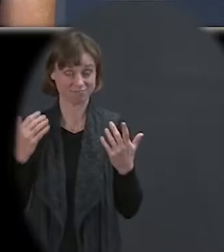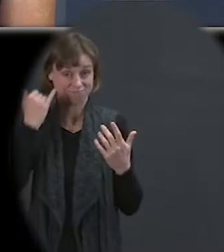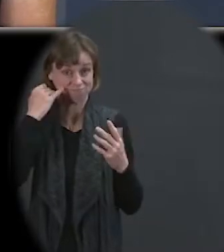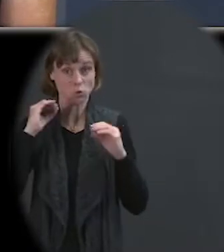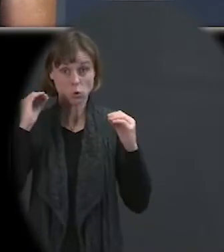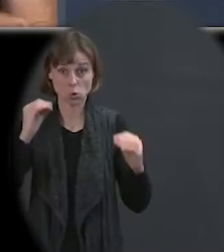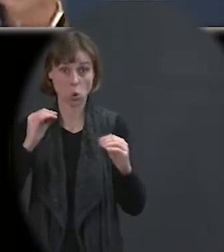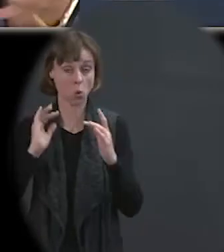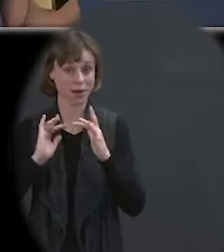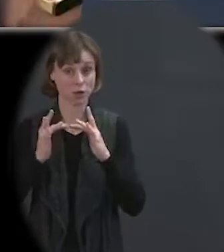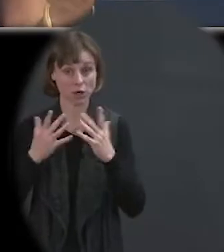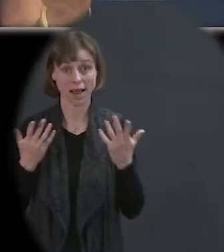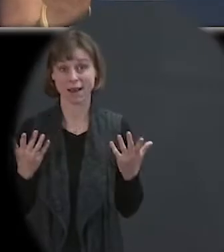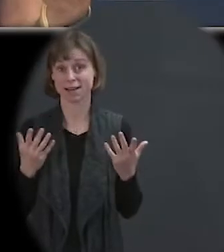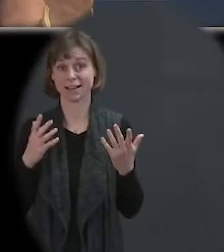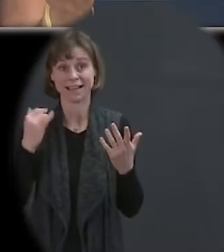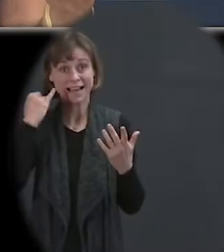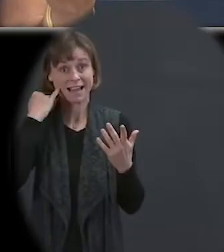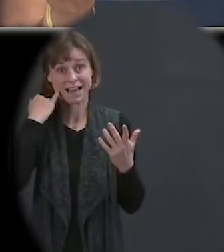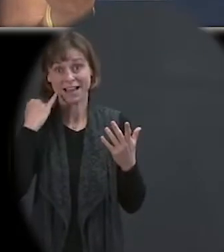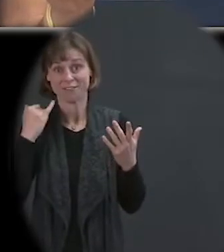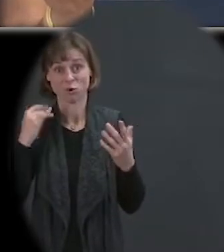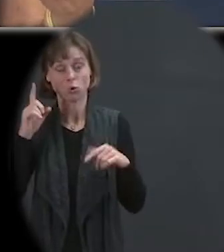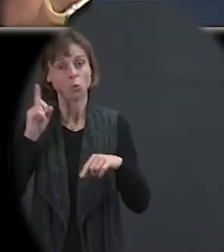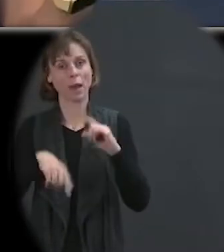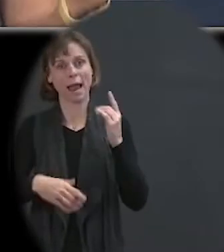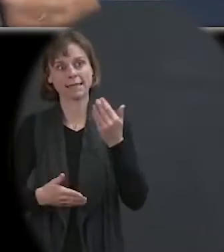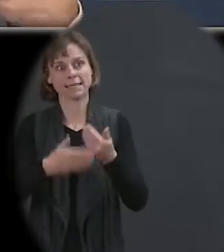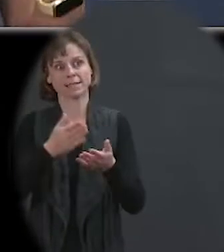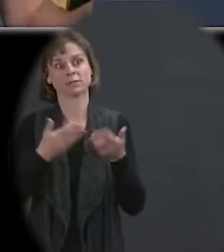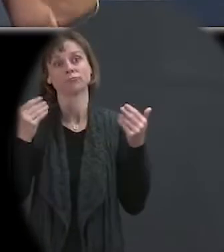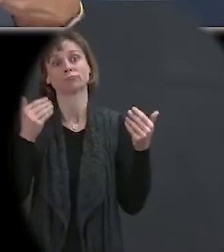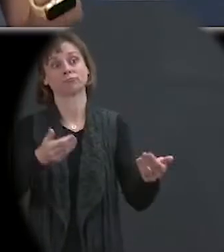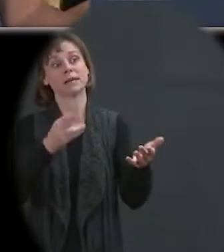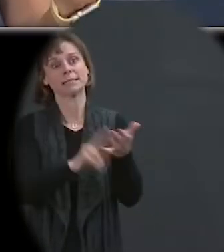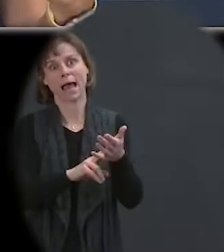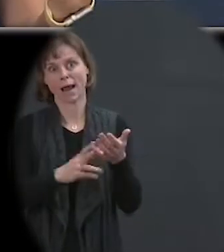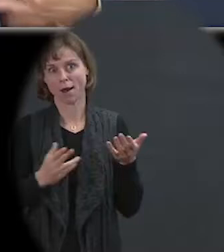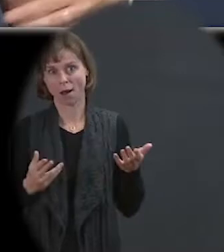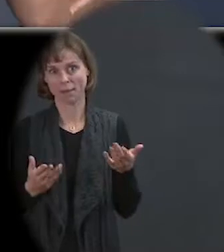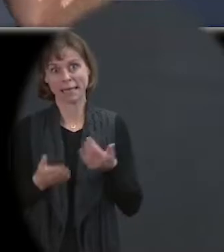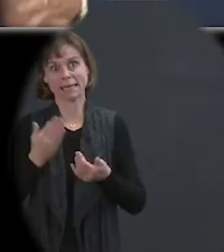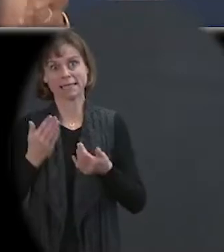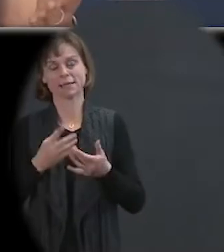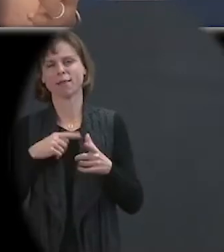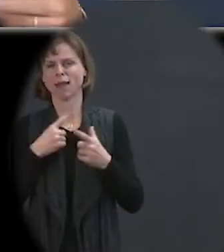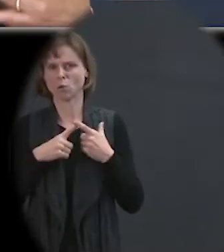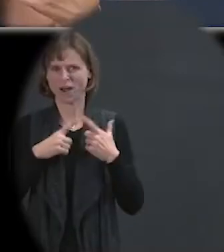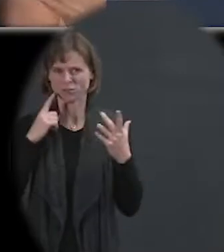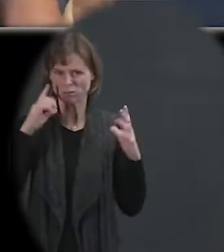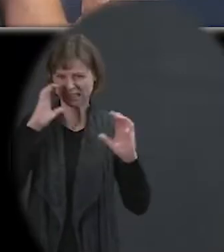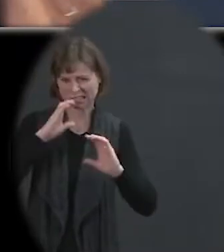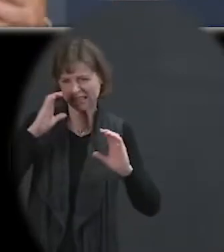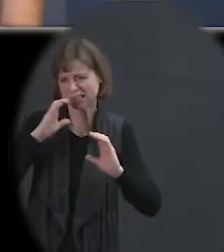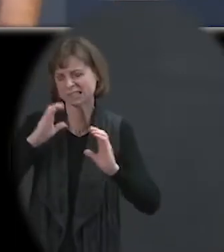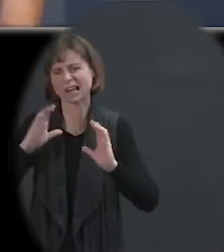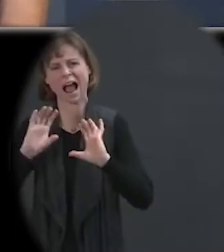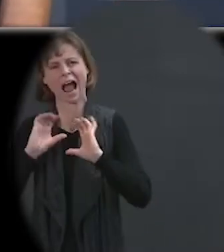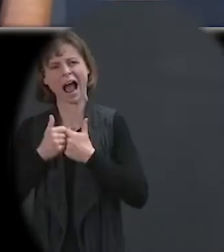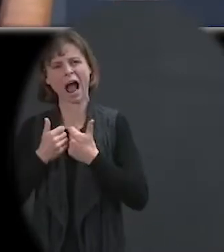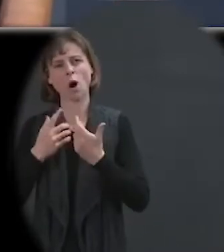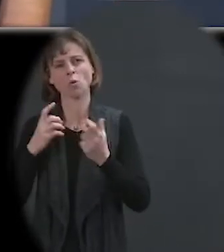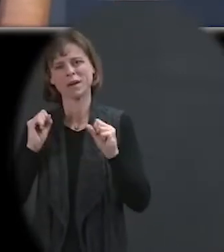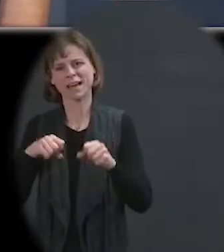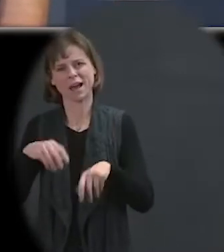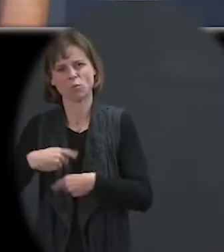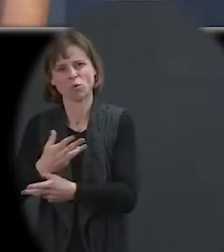access to ways to easily sign up to get your vaccine, we need to continue to look for ways to get deep into communities. That's one of the reasons